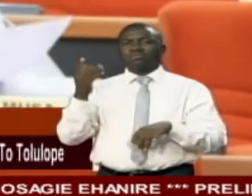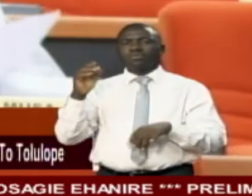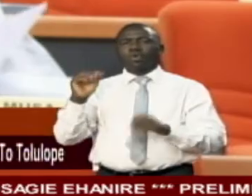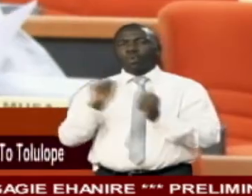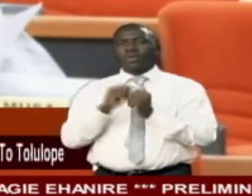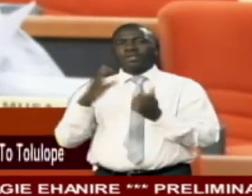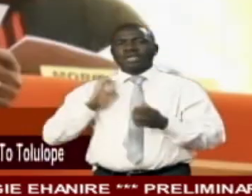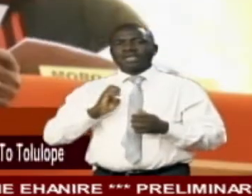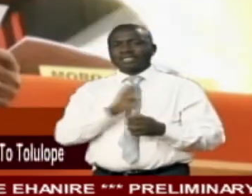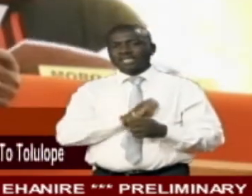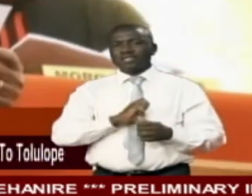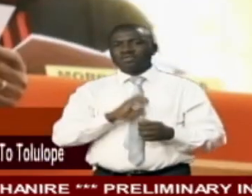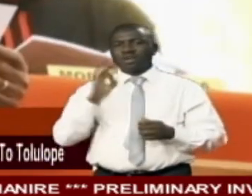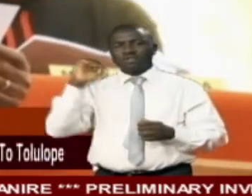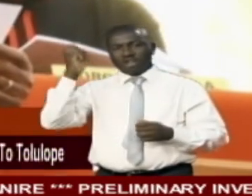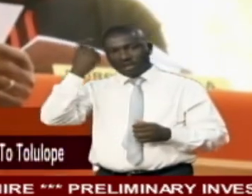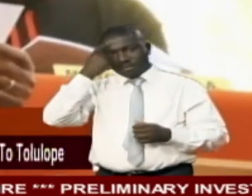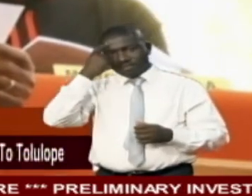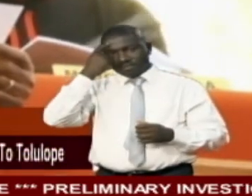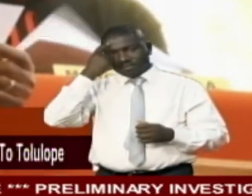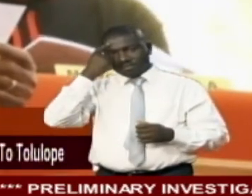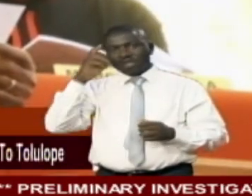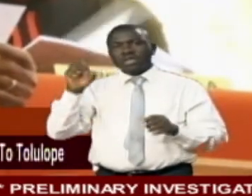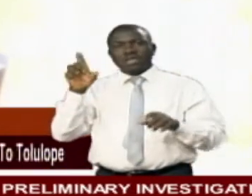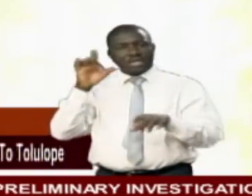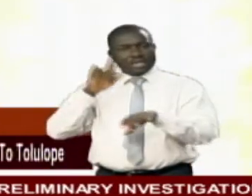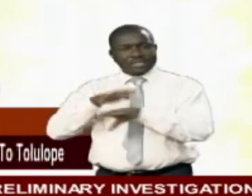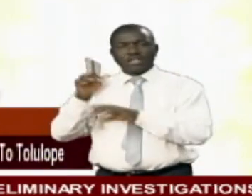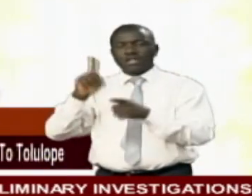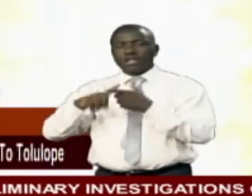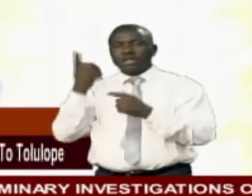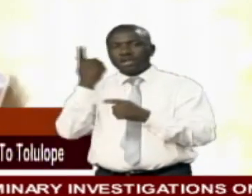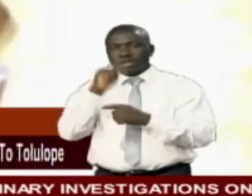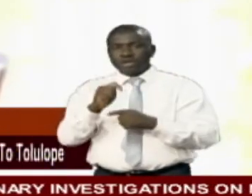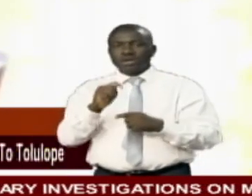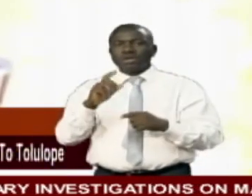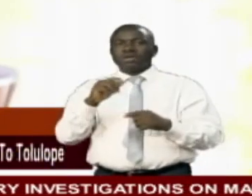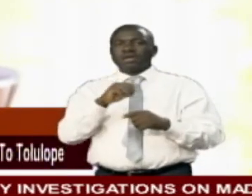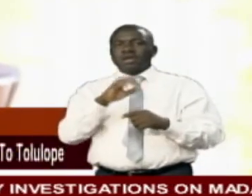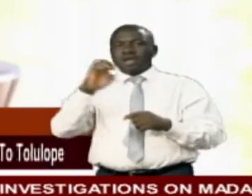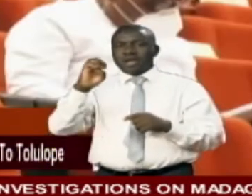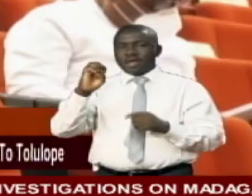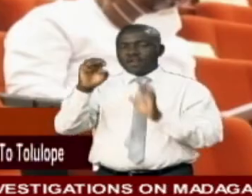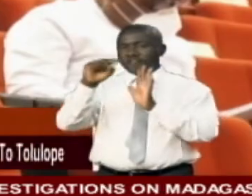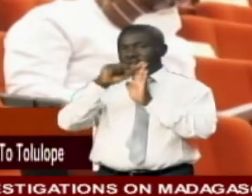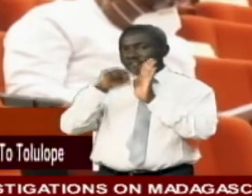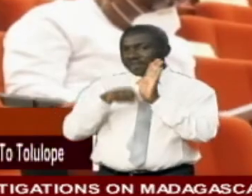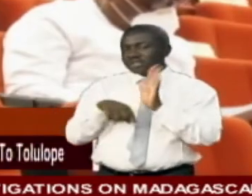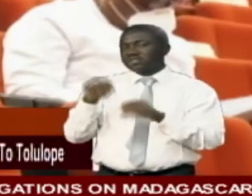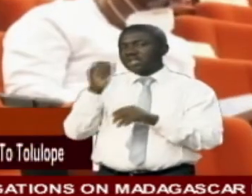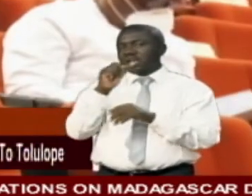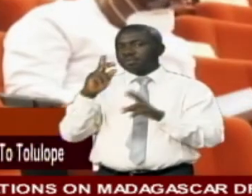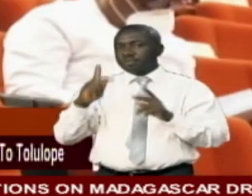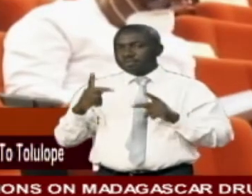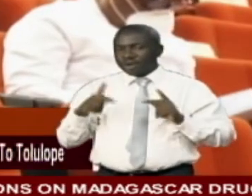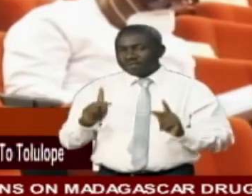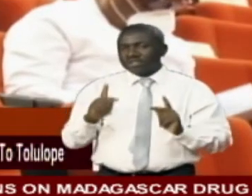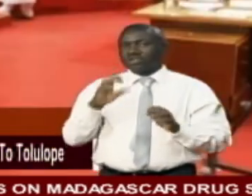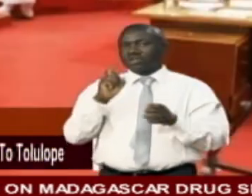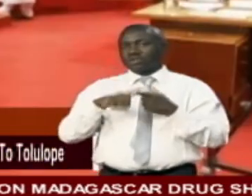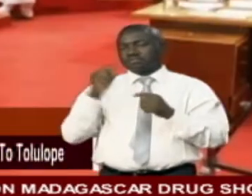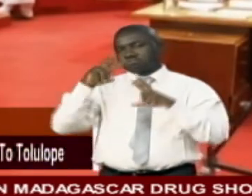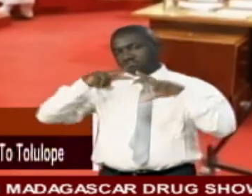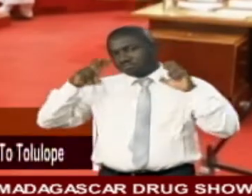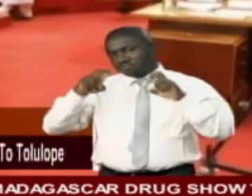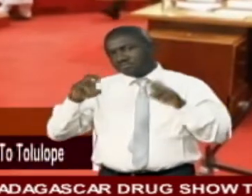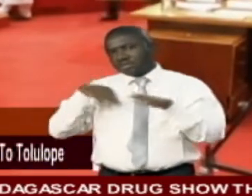mandated its committees on ethics, privileges and public petitions to investigate alleged involvement of some members of the National Assembly